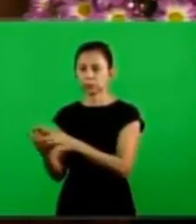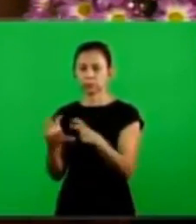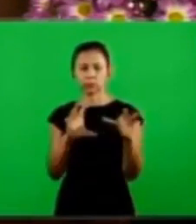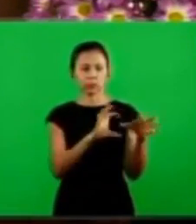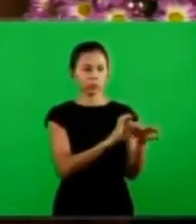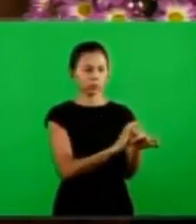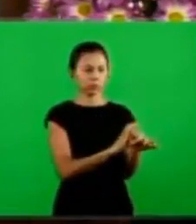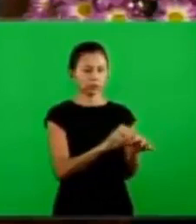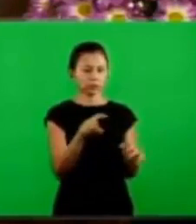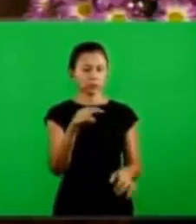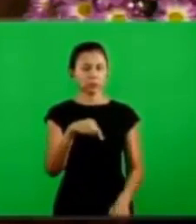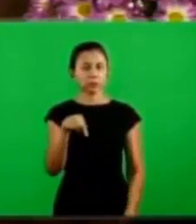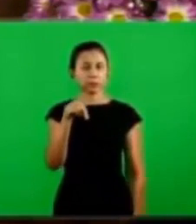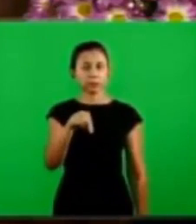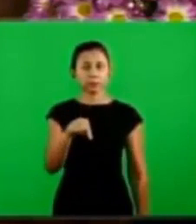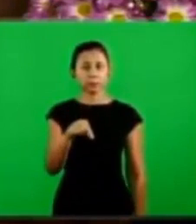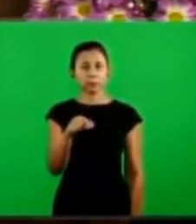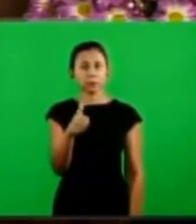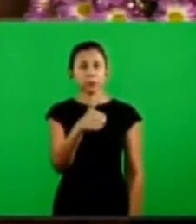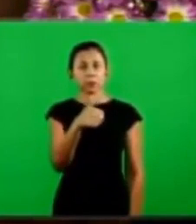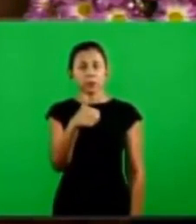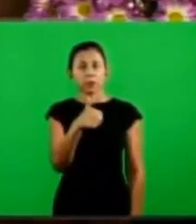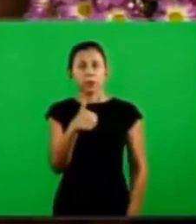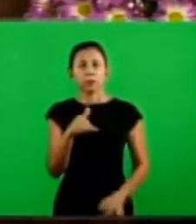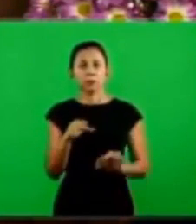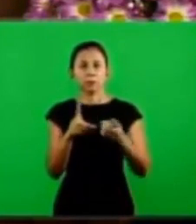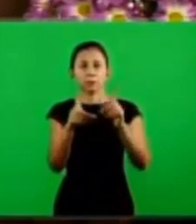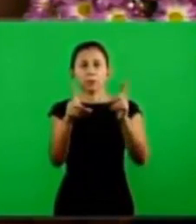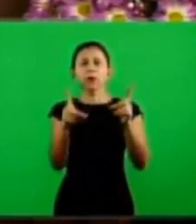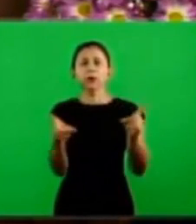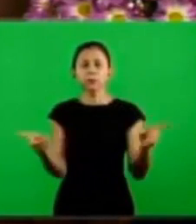way of Emmaus, and then later on with the 11.